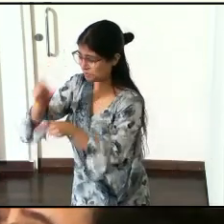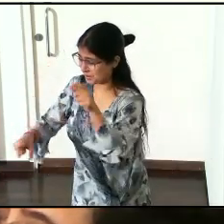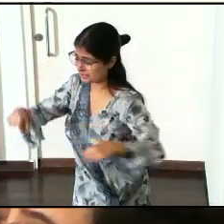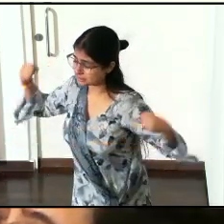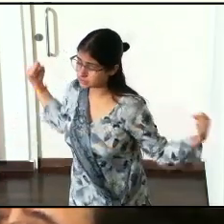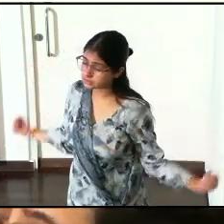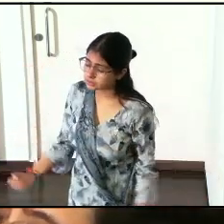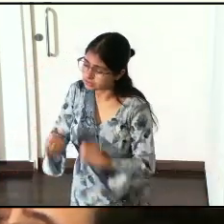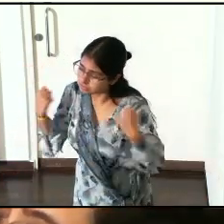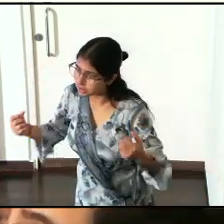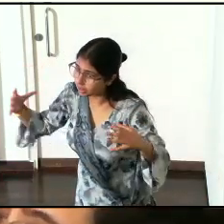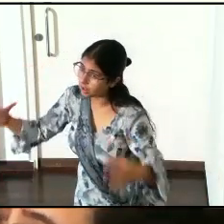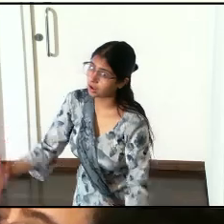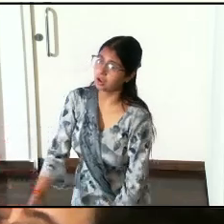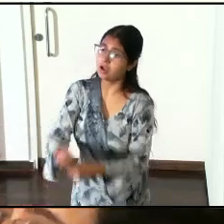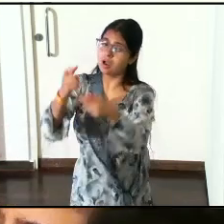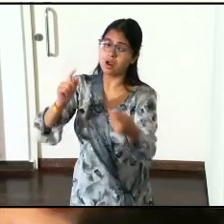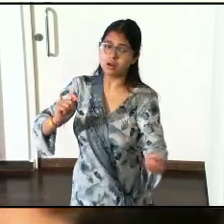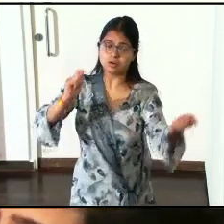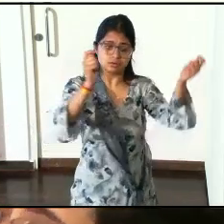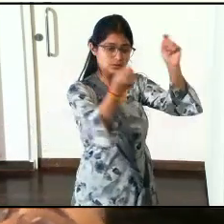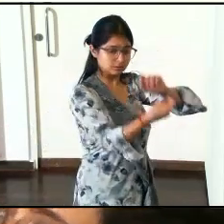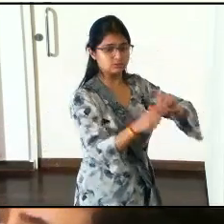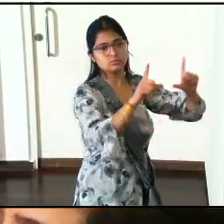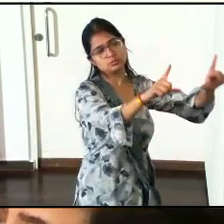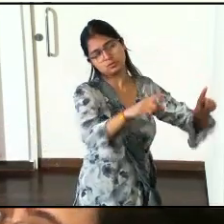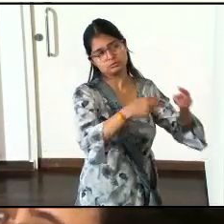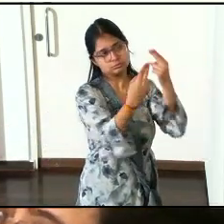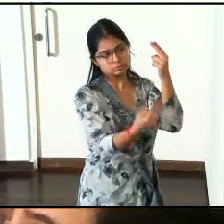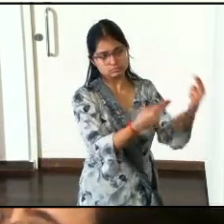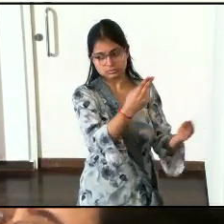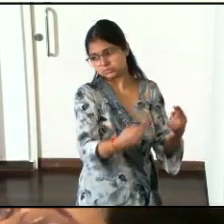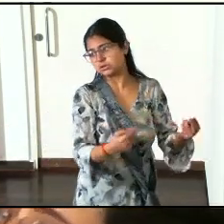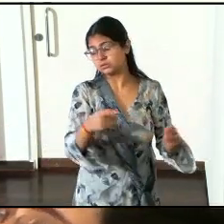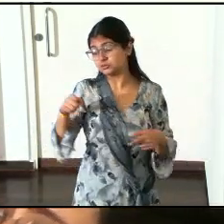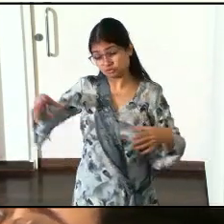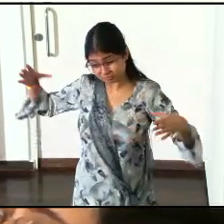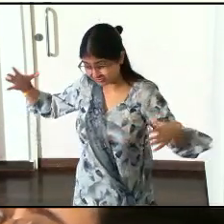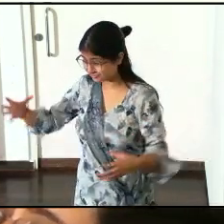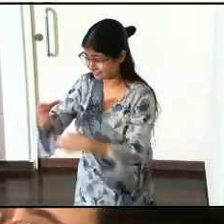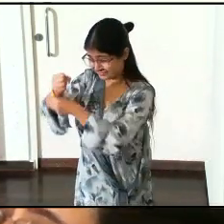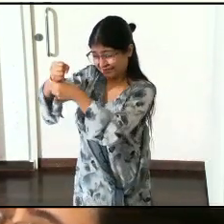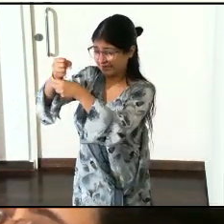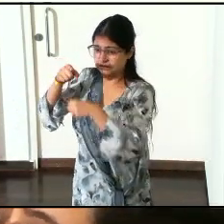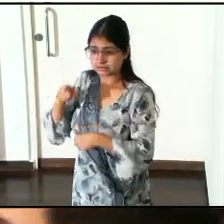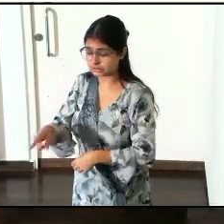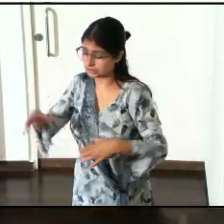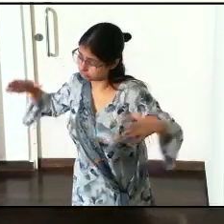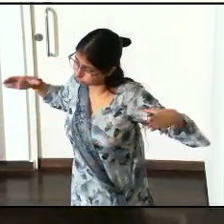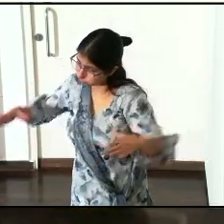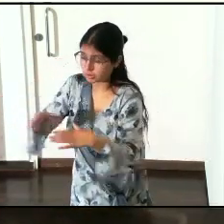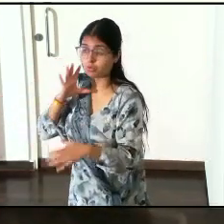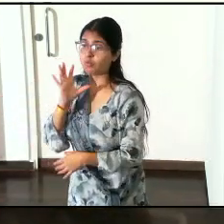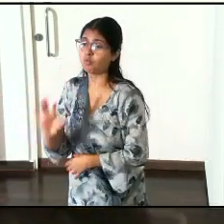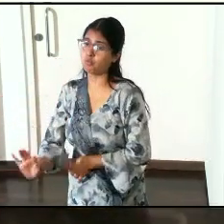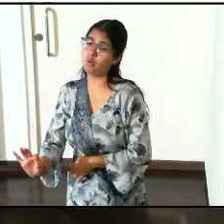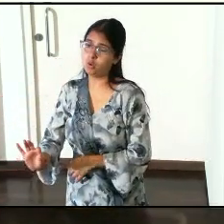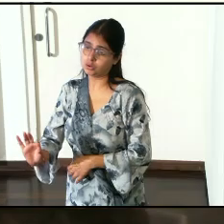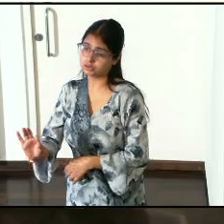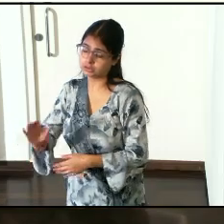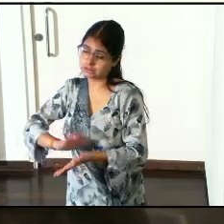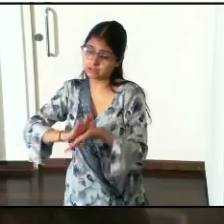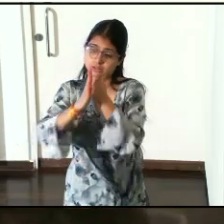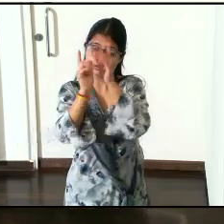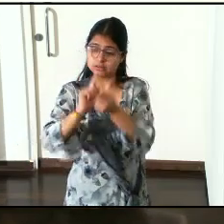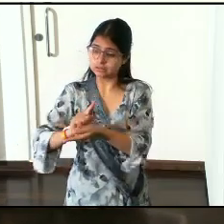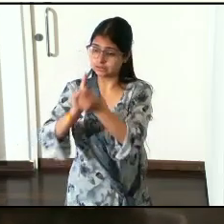was really the most important characteristic of that outcome, which can be seen even in songs.